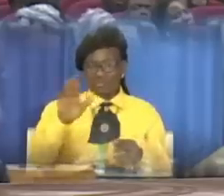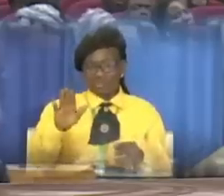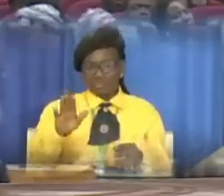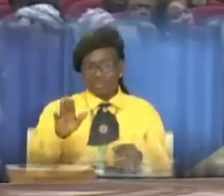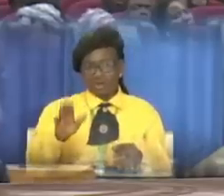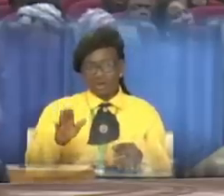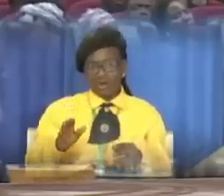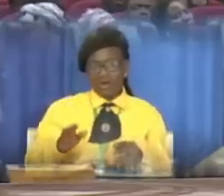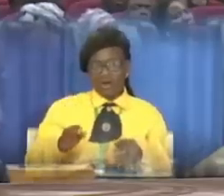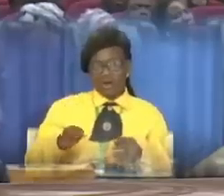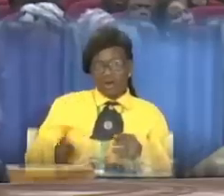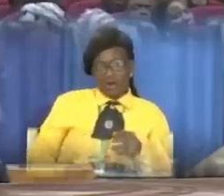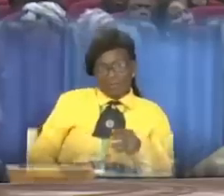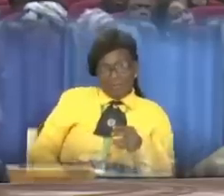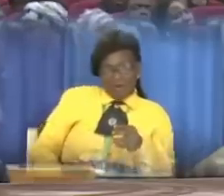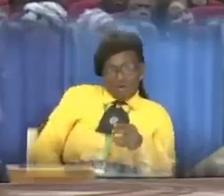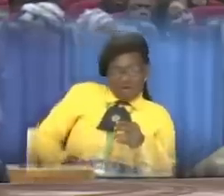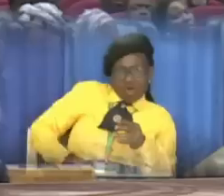fruit,